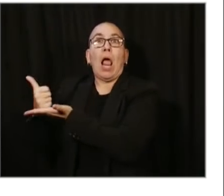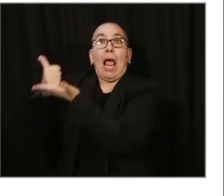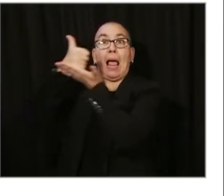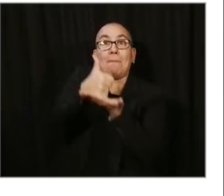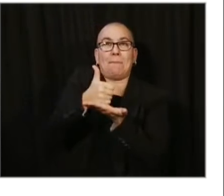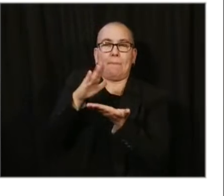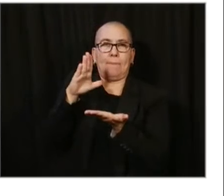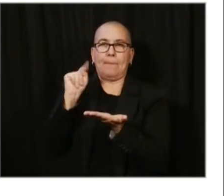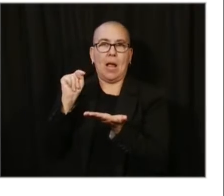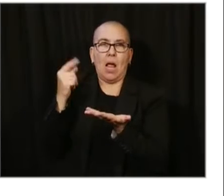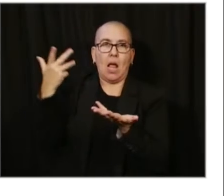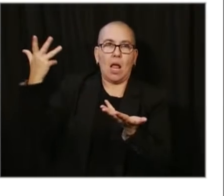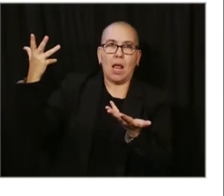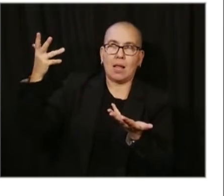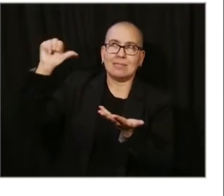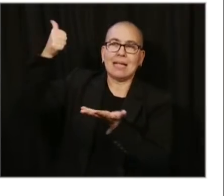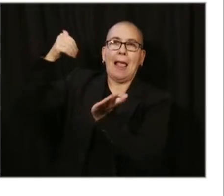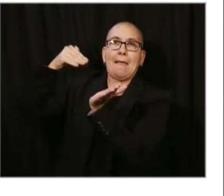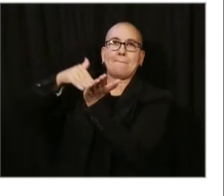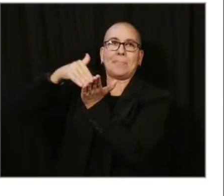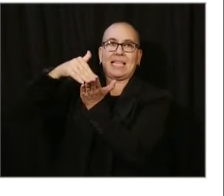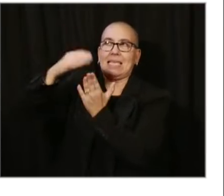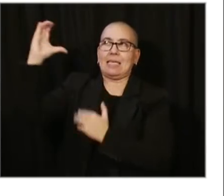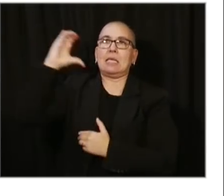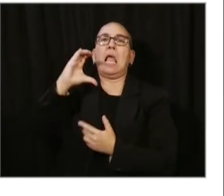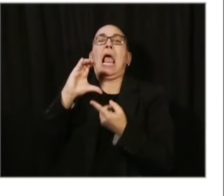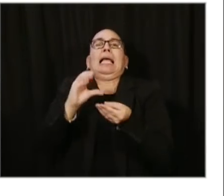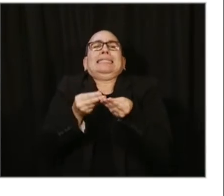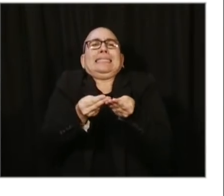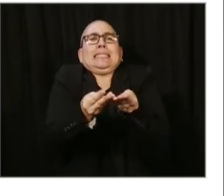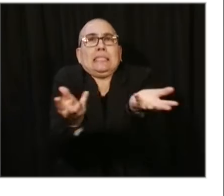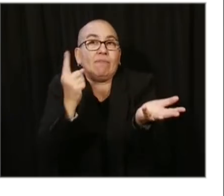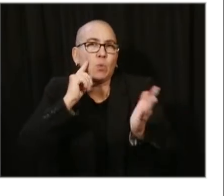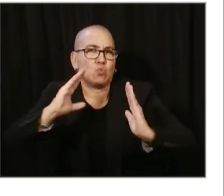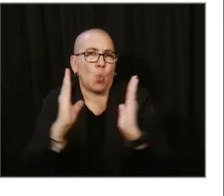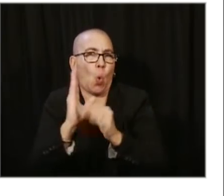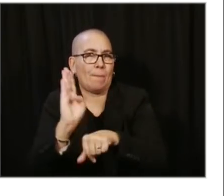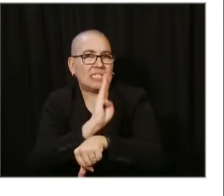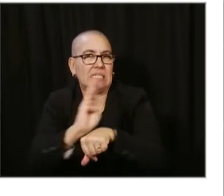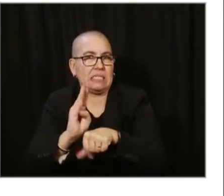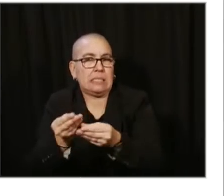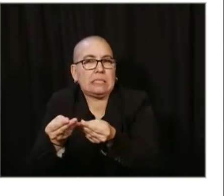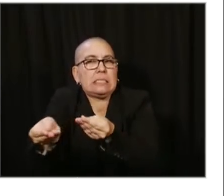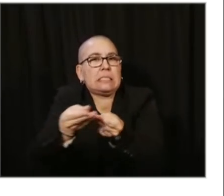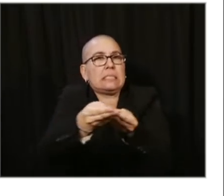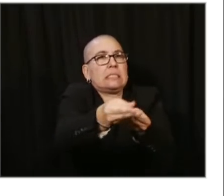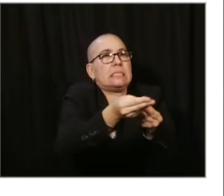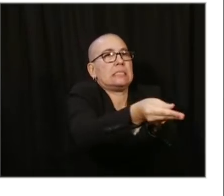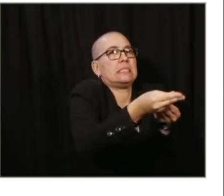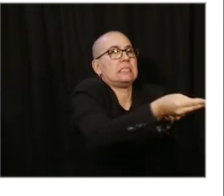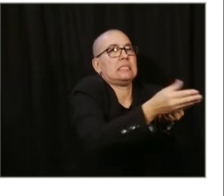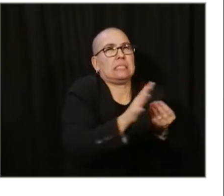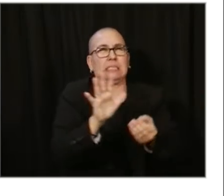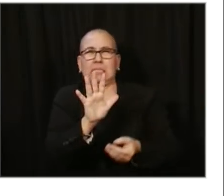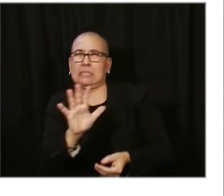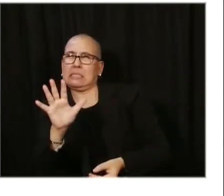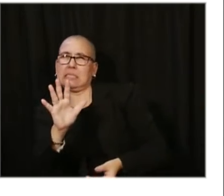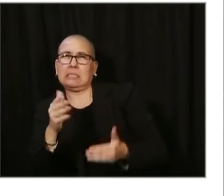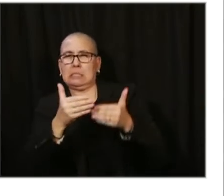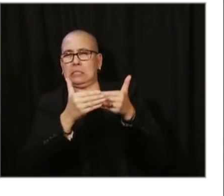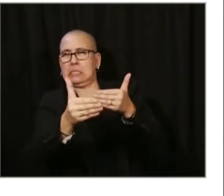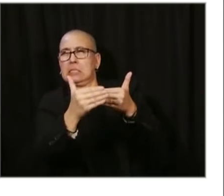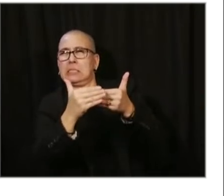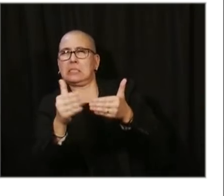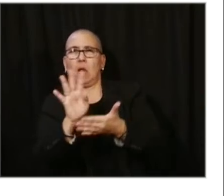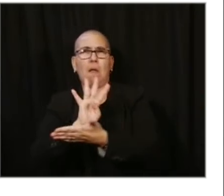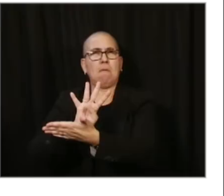I'm telling you folks, if we can break the back on this thing, we can get through this over the next 4 to 6 weeks. We see some of the promise with the Pfizer